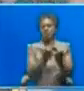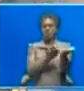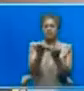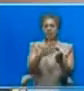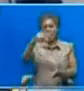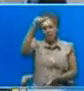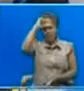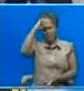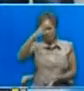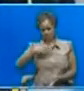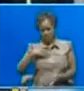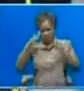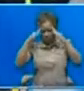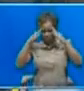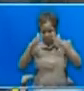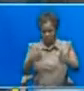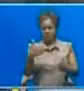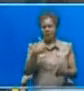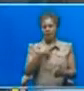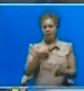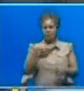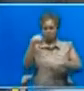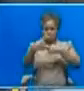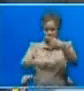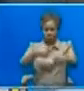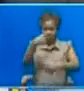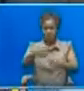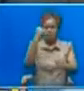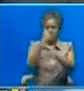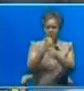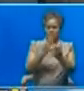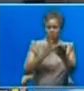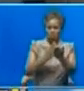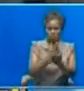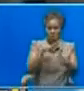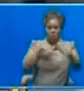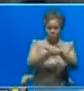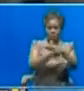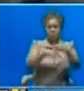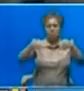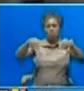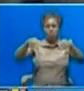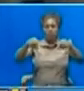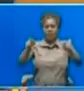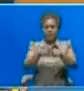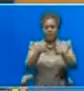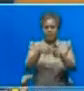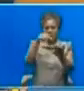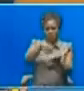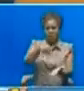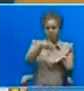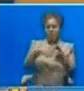My government has shown its commitment to progressively ensuring access to quality and affordable health